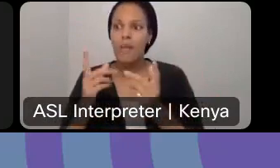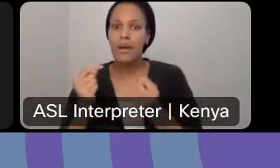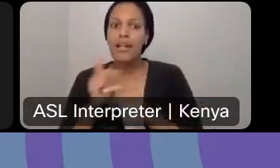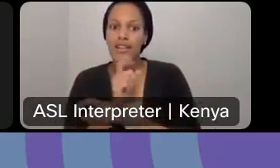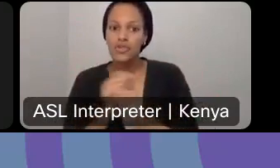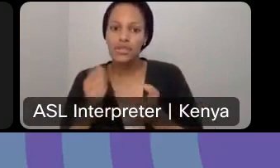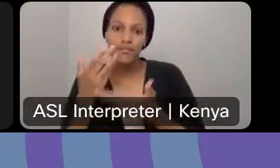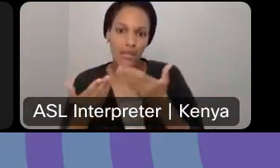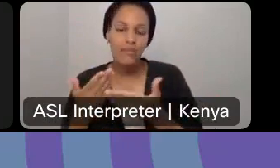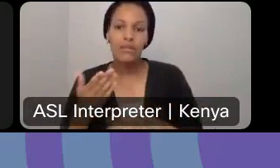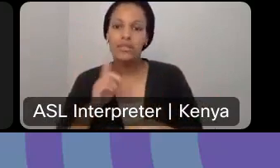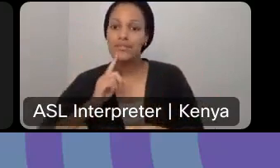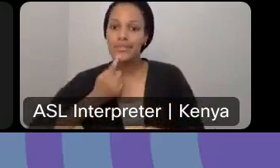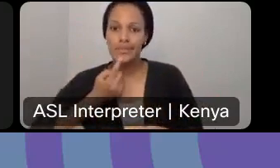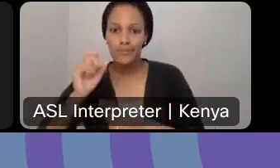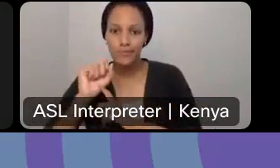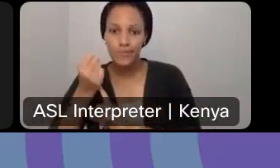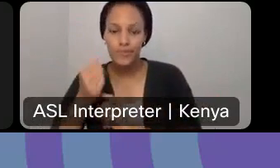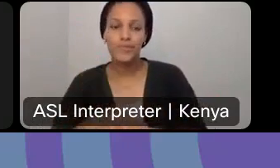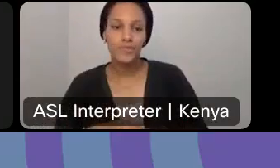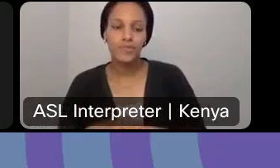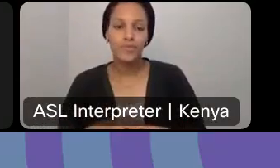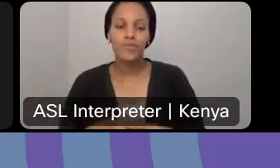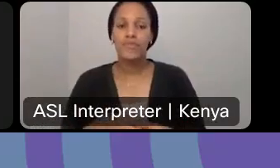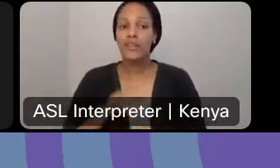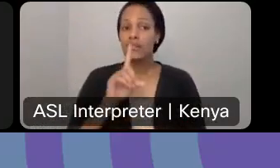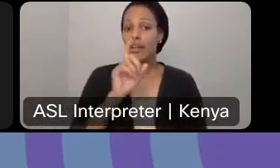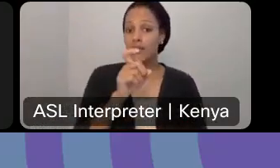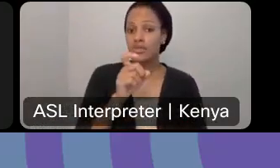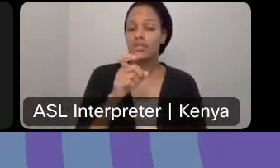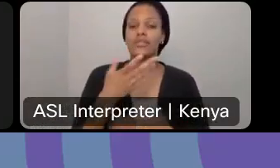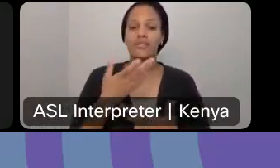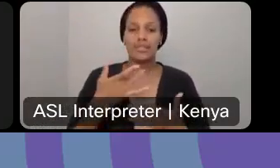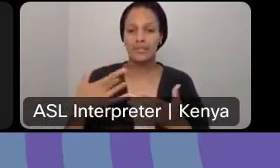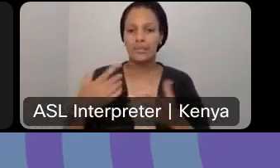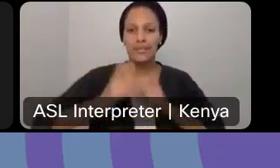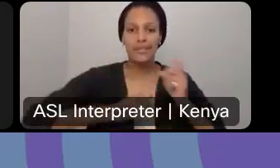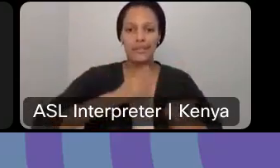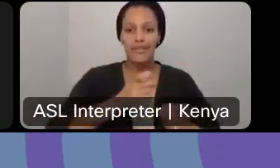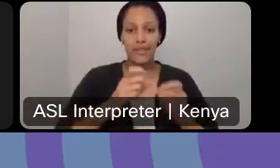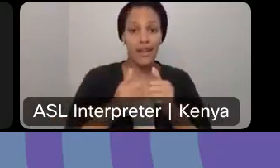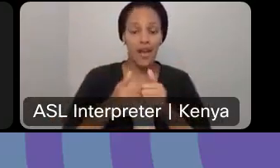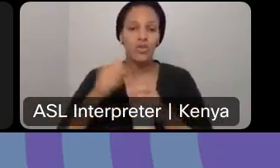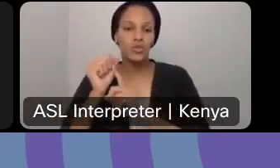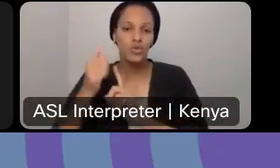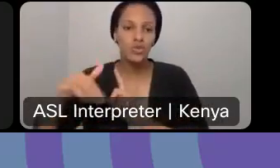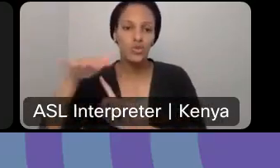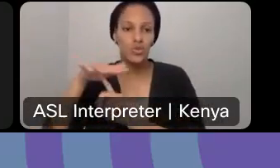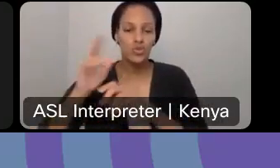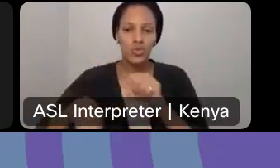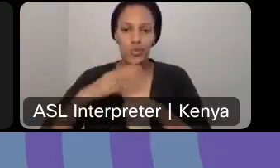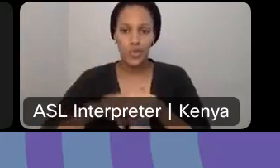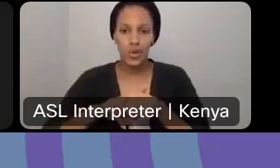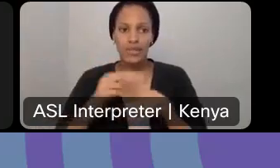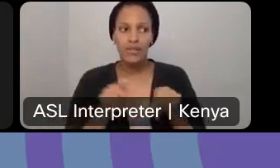Diagnosis is influenced by social norms, which have been used to control and stigmatize women's behavior when